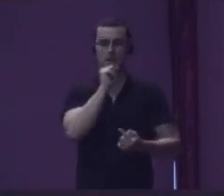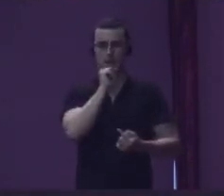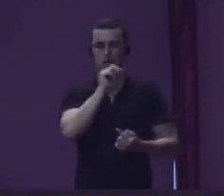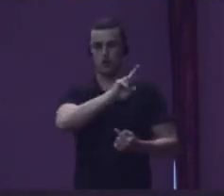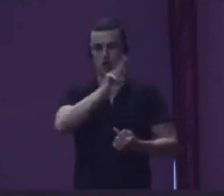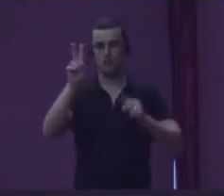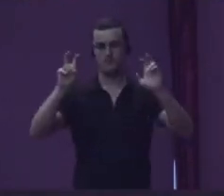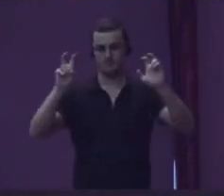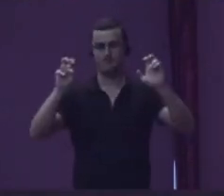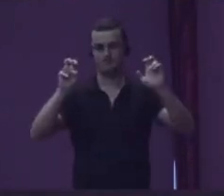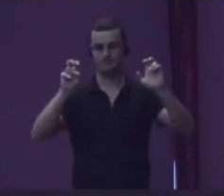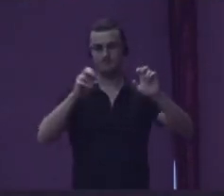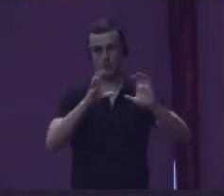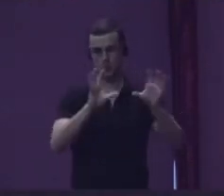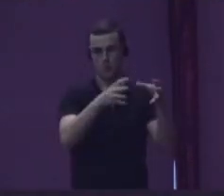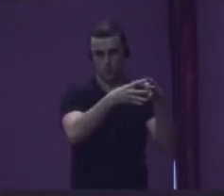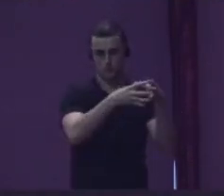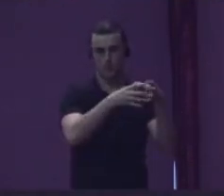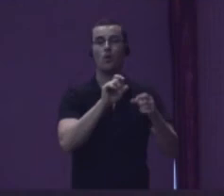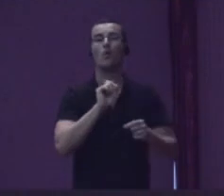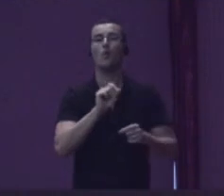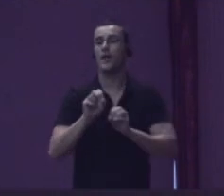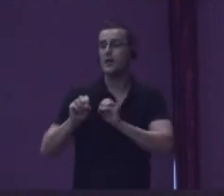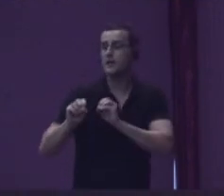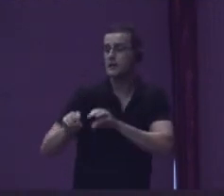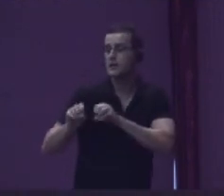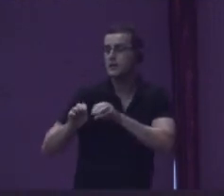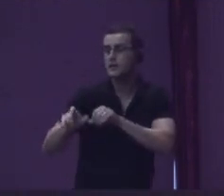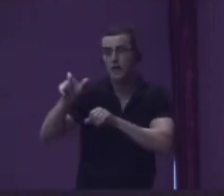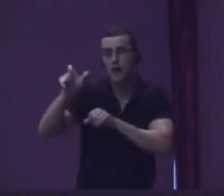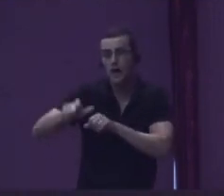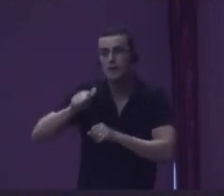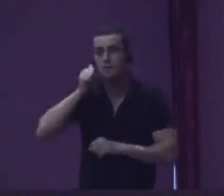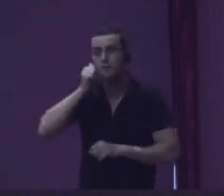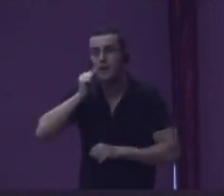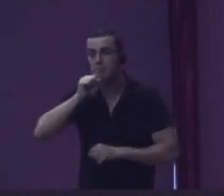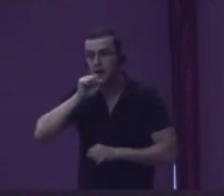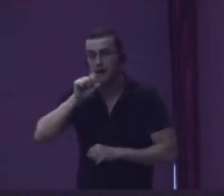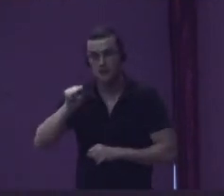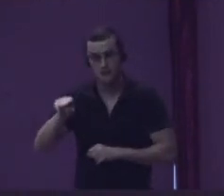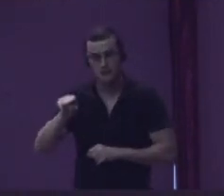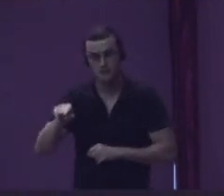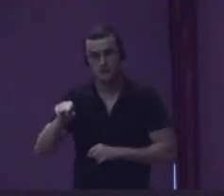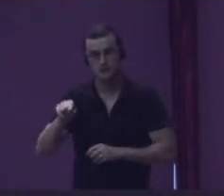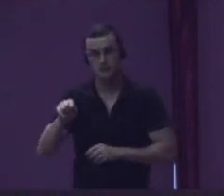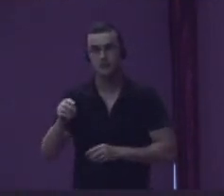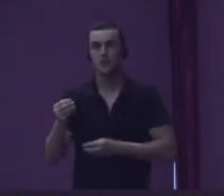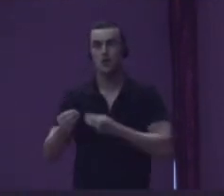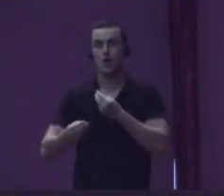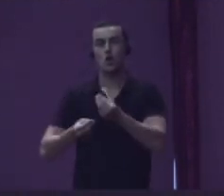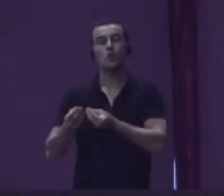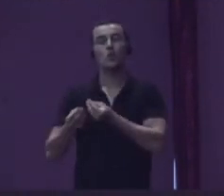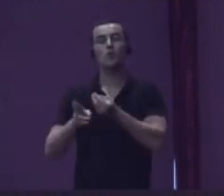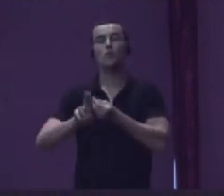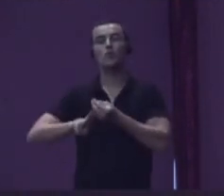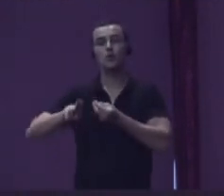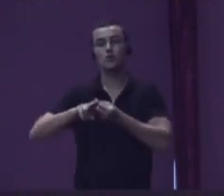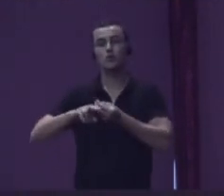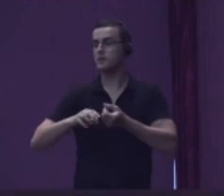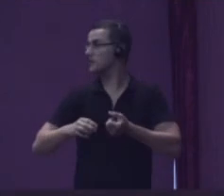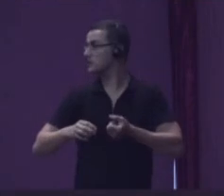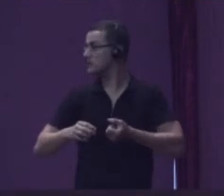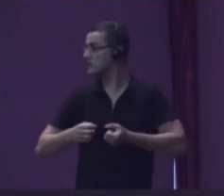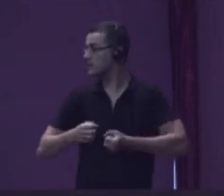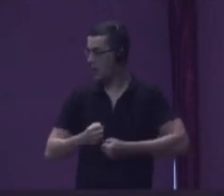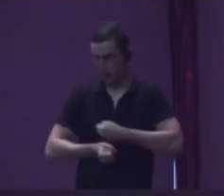the women to use blood pressure cuffs and gave them the blood pressure cuffs in the midwifery kit that you get at